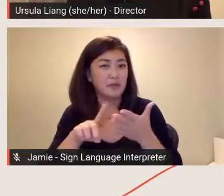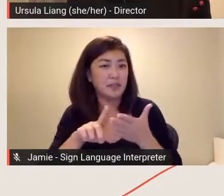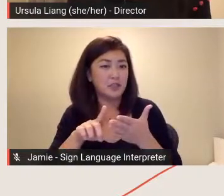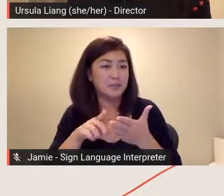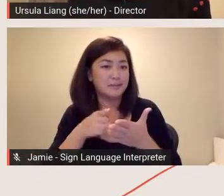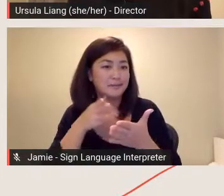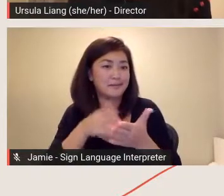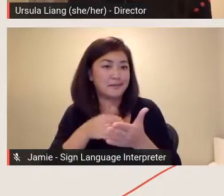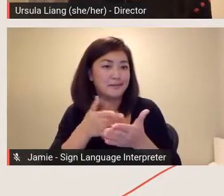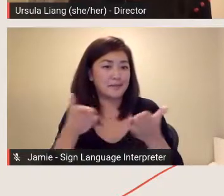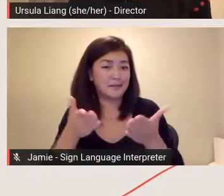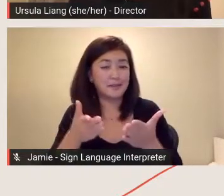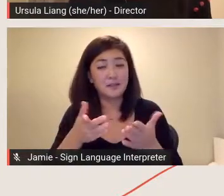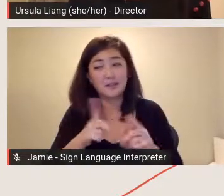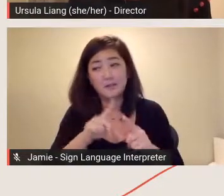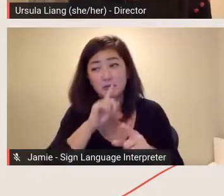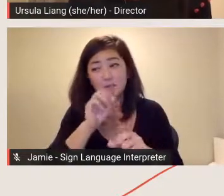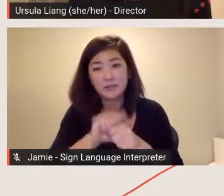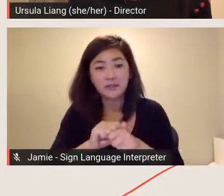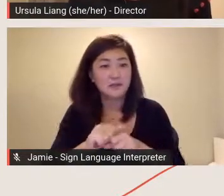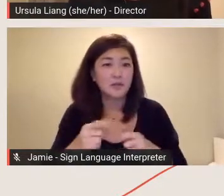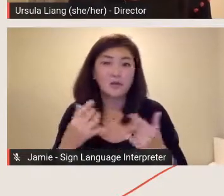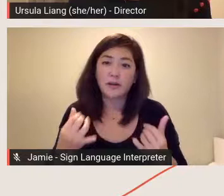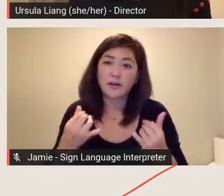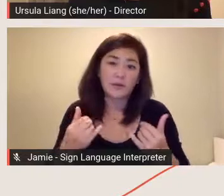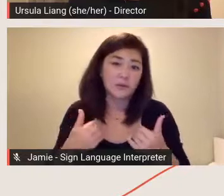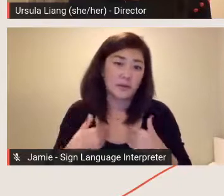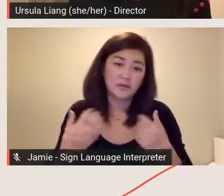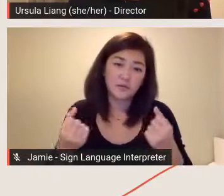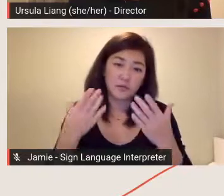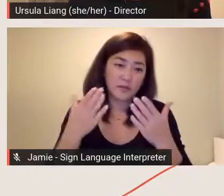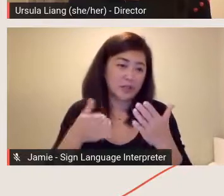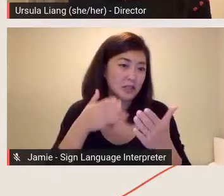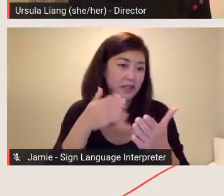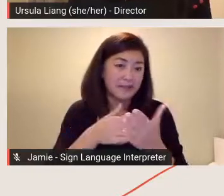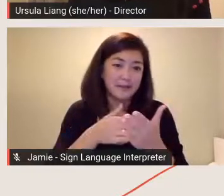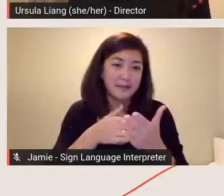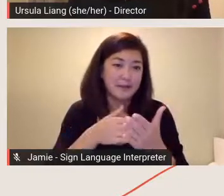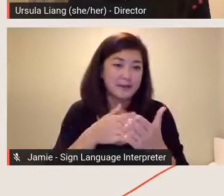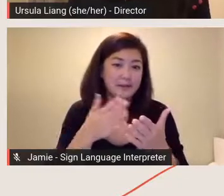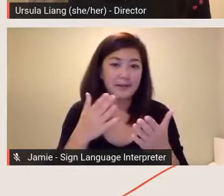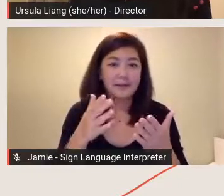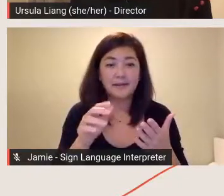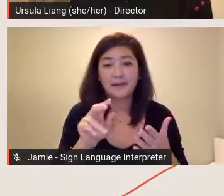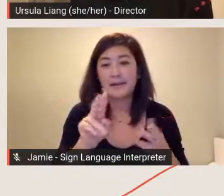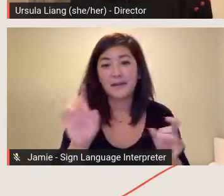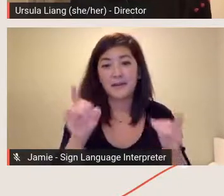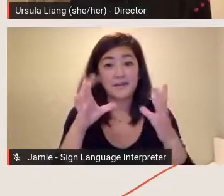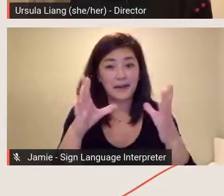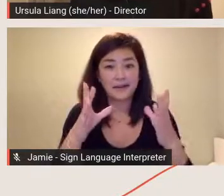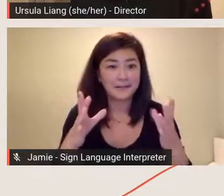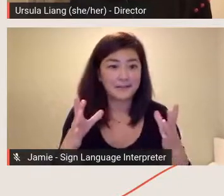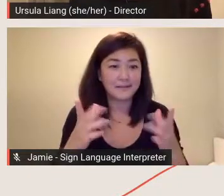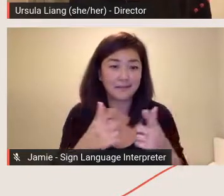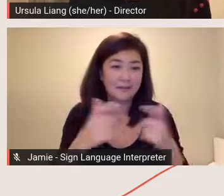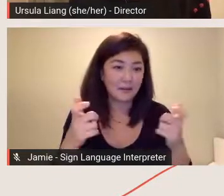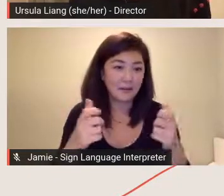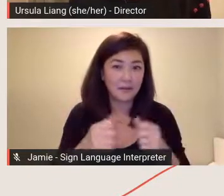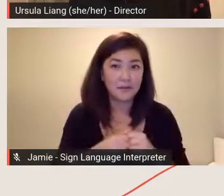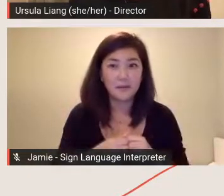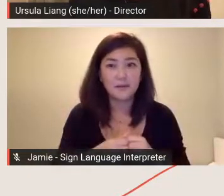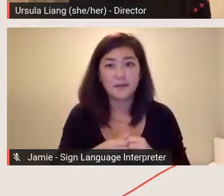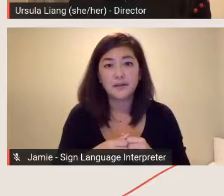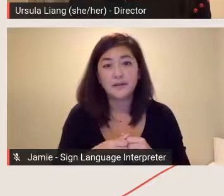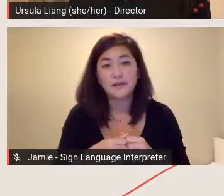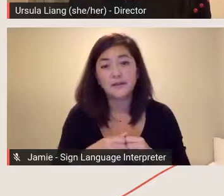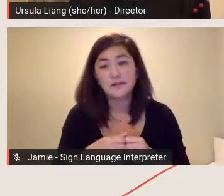much anti-Asian violence, and it's very hard for people to sort of be hit over the head with, you need to undo